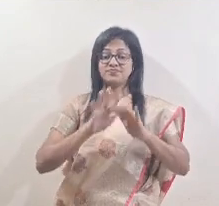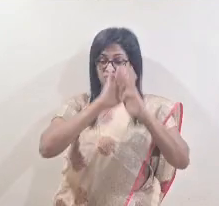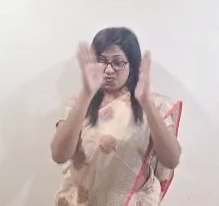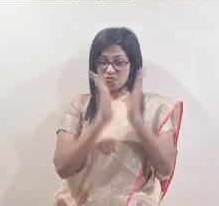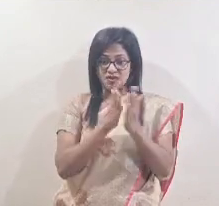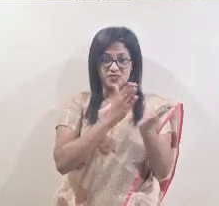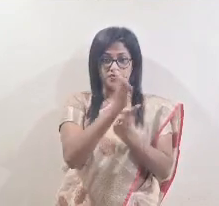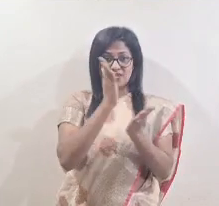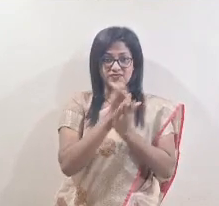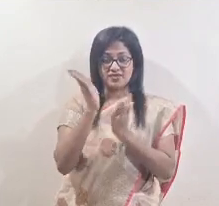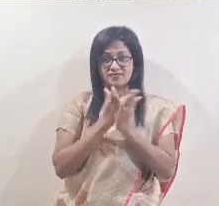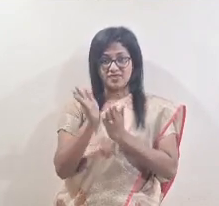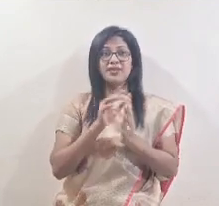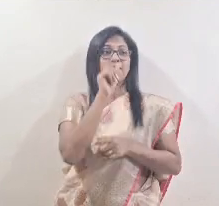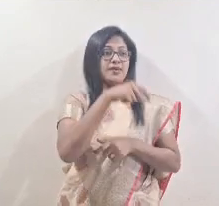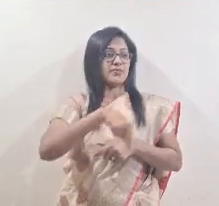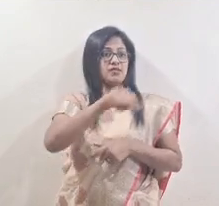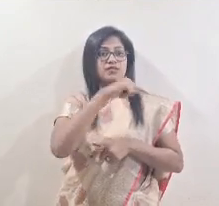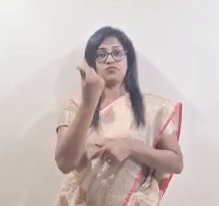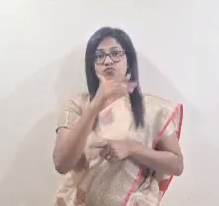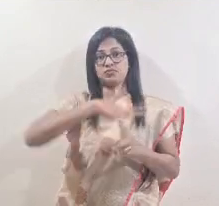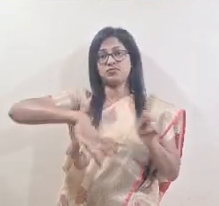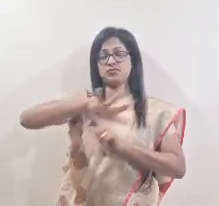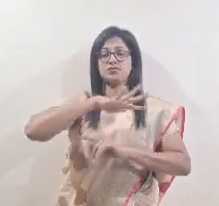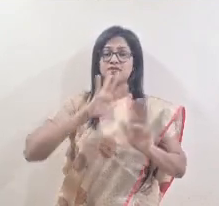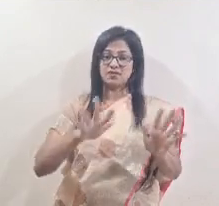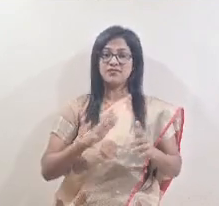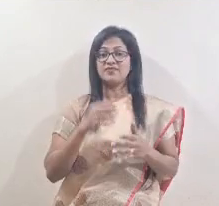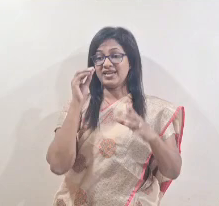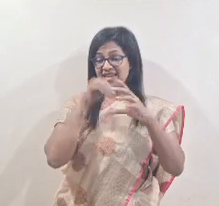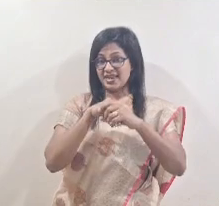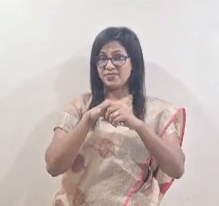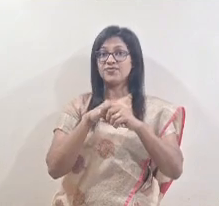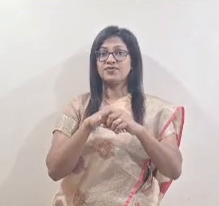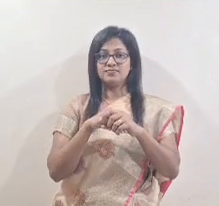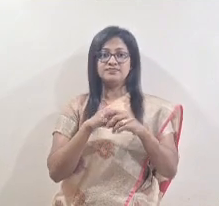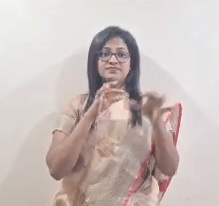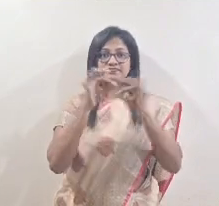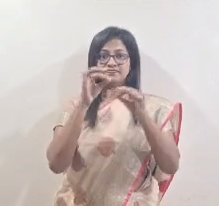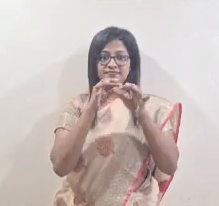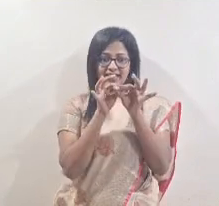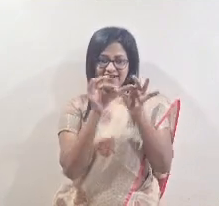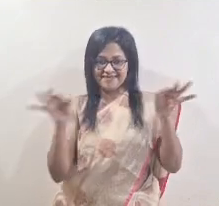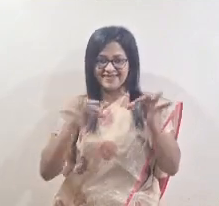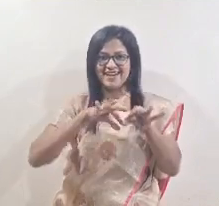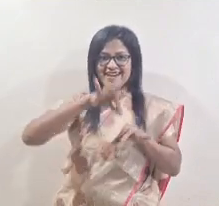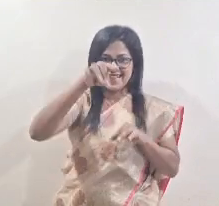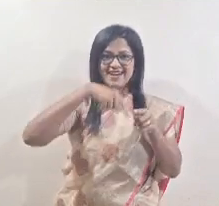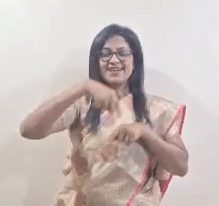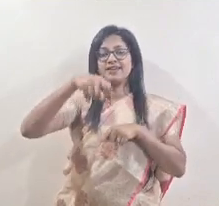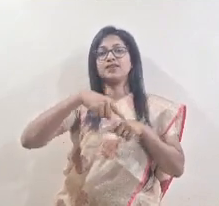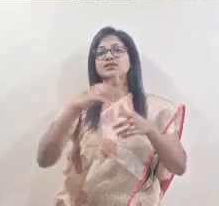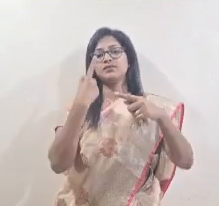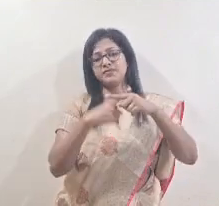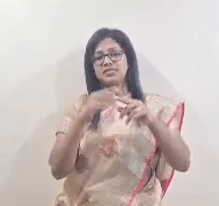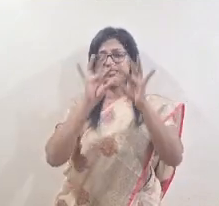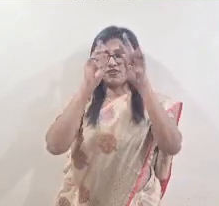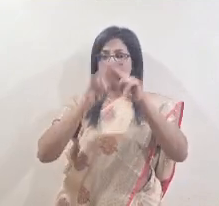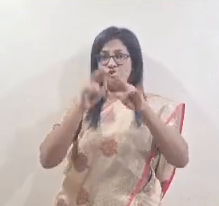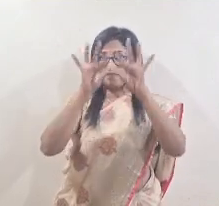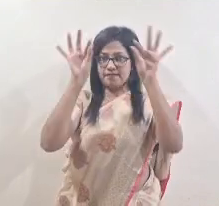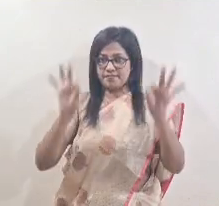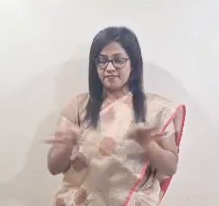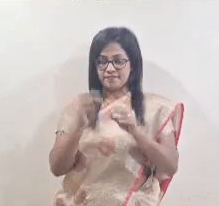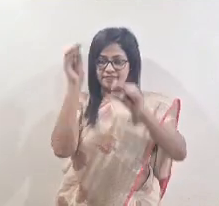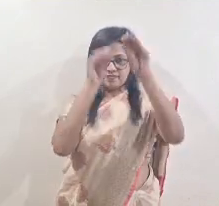modes that people were using in those areas. So the input parameters, I have defined ranges, and then I have filled my form based